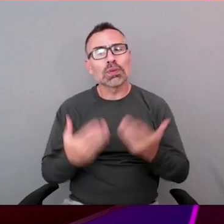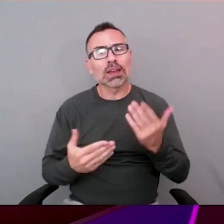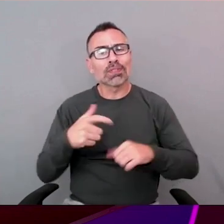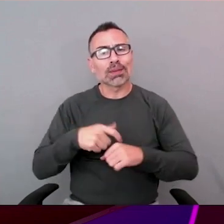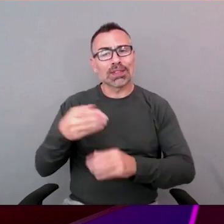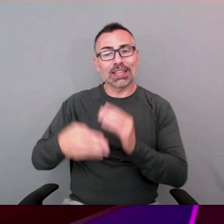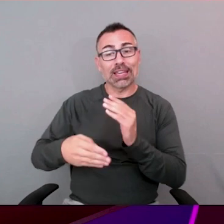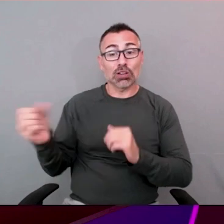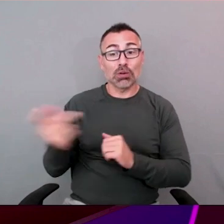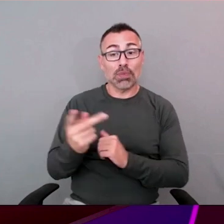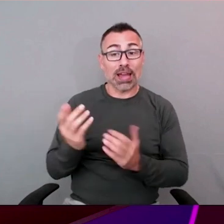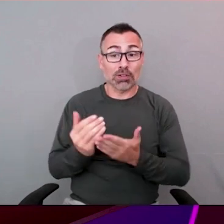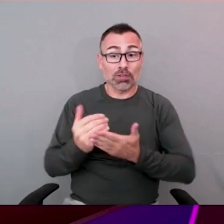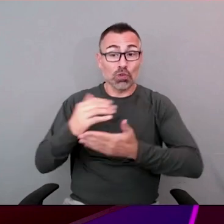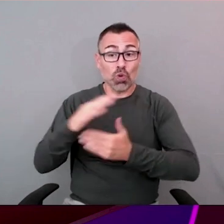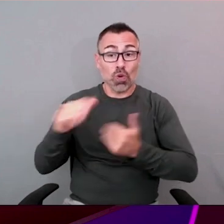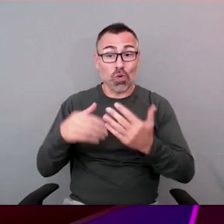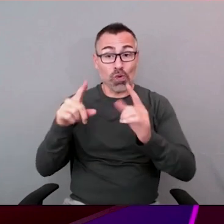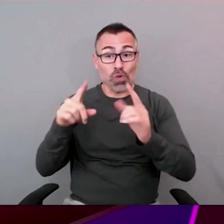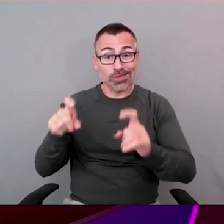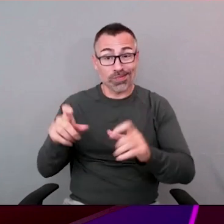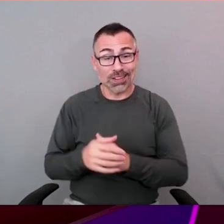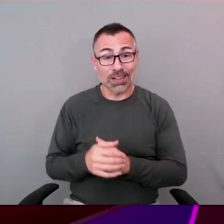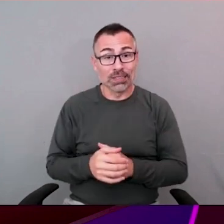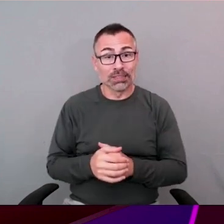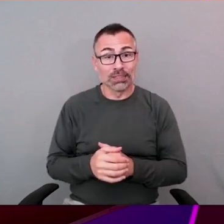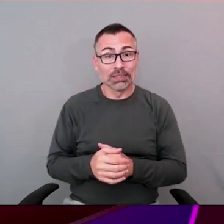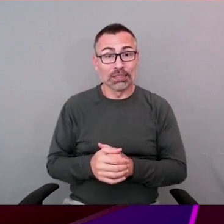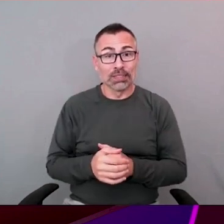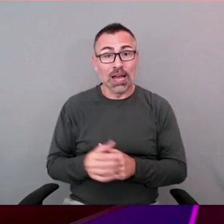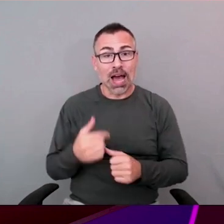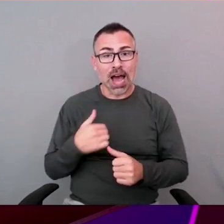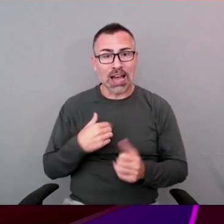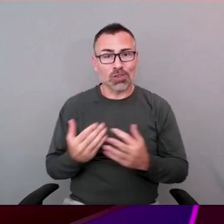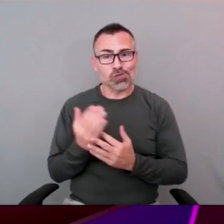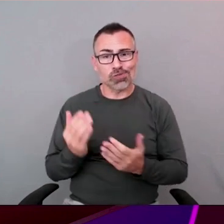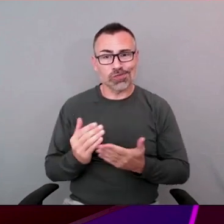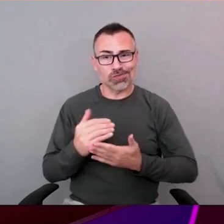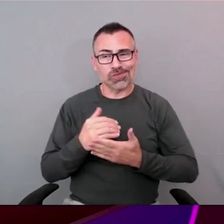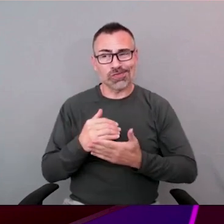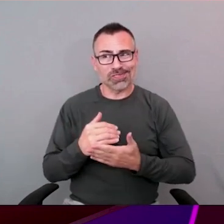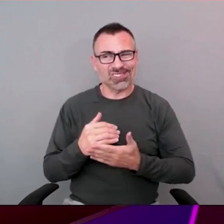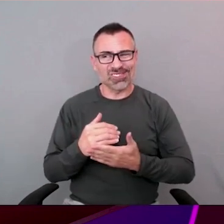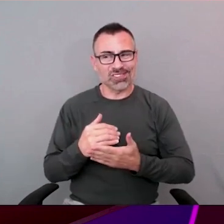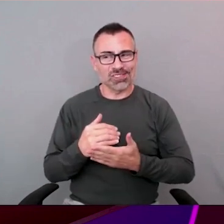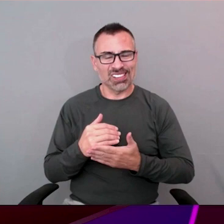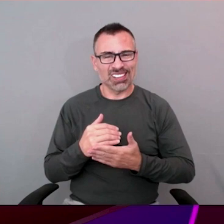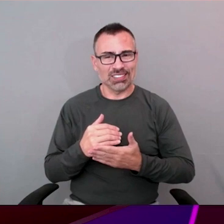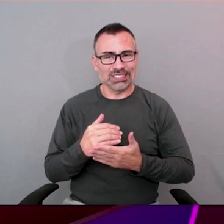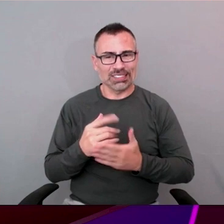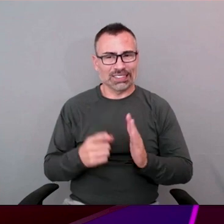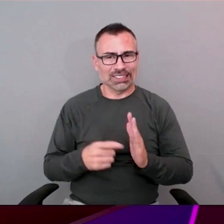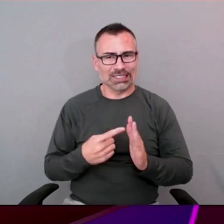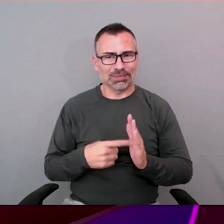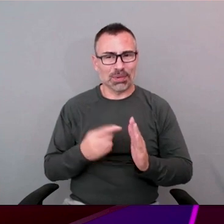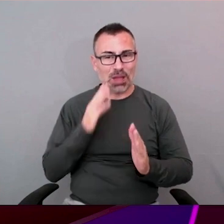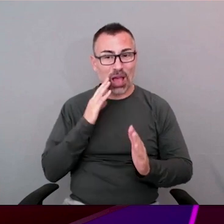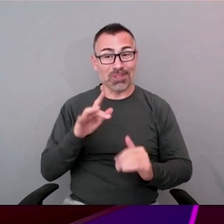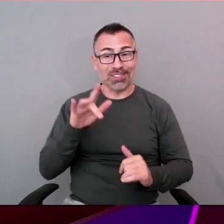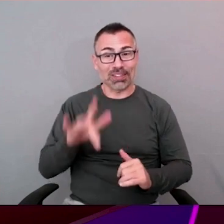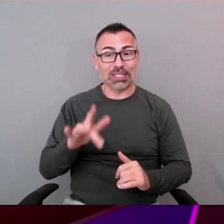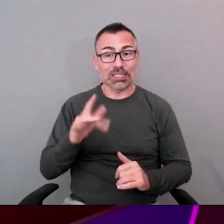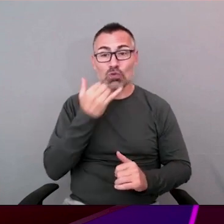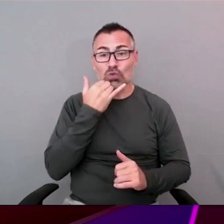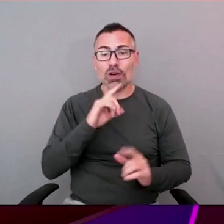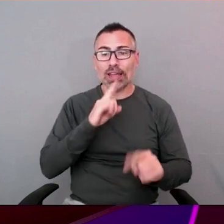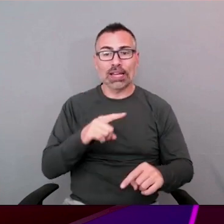review all the questions even. I find myself going through reviews, and oftentimes, or every now and then, I'll have clicked the wrong answer not knowing, so